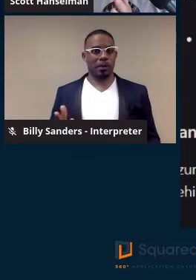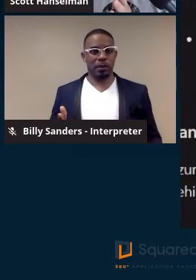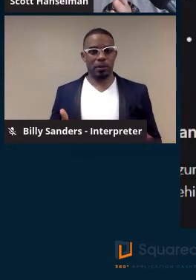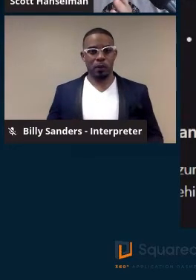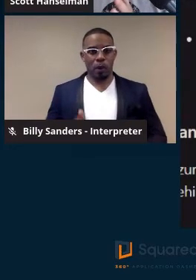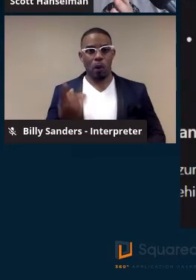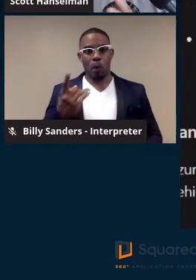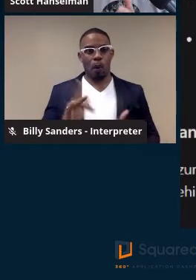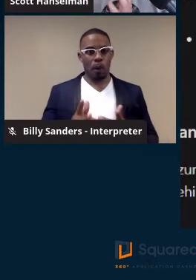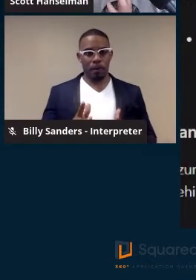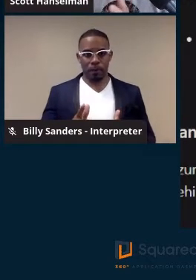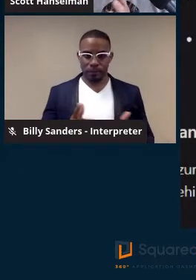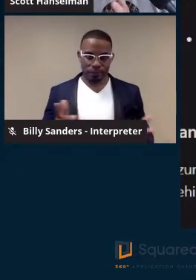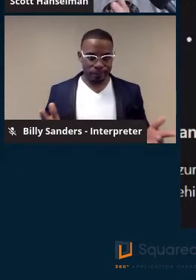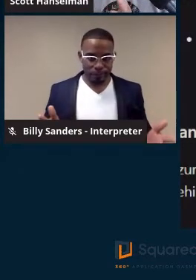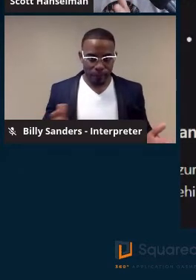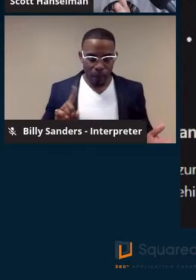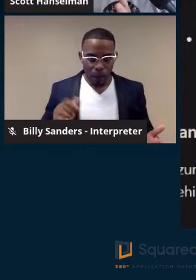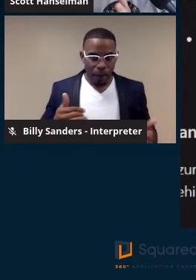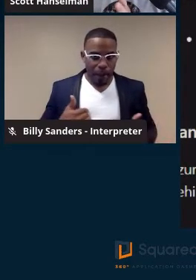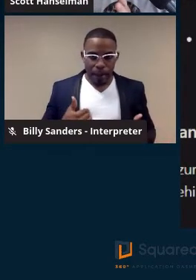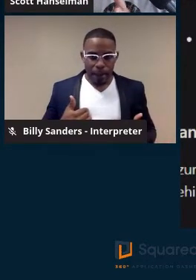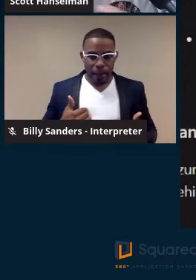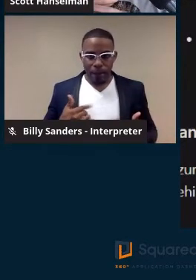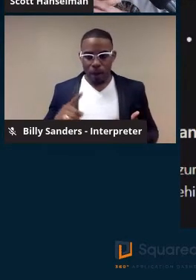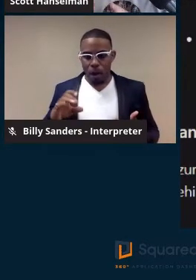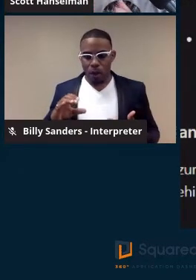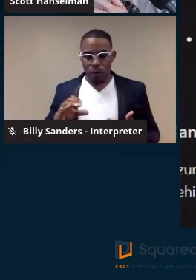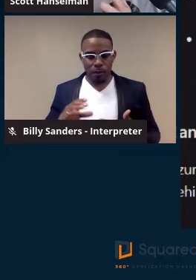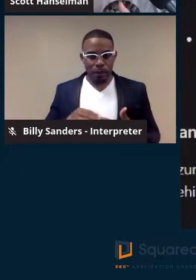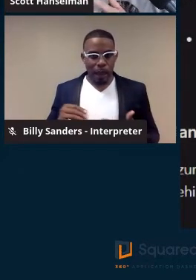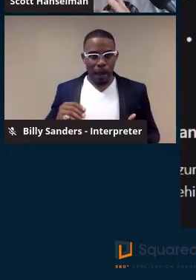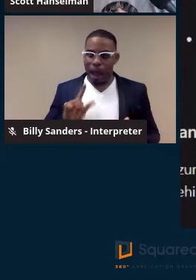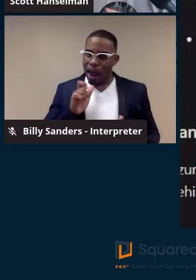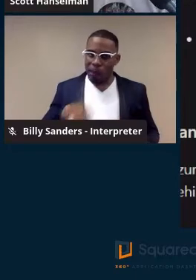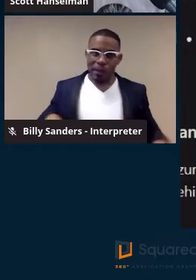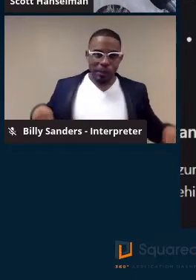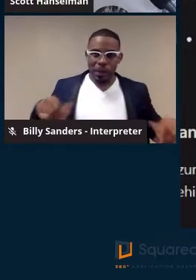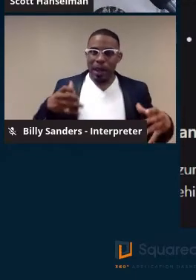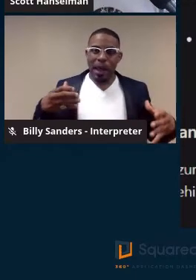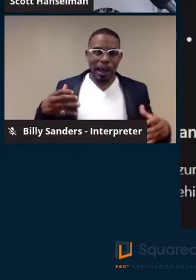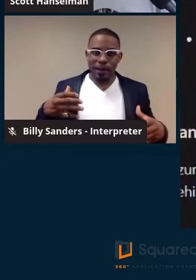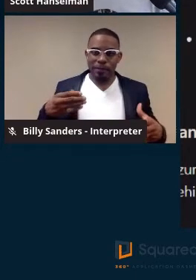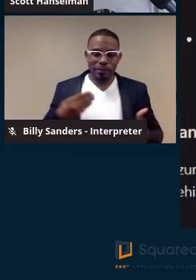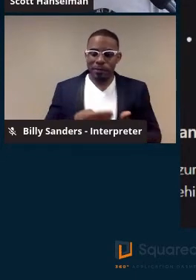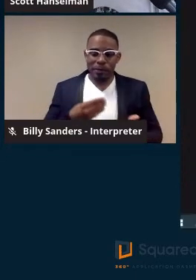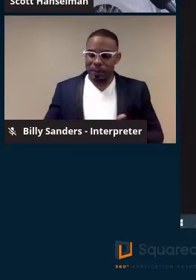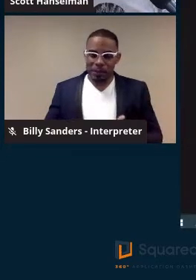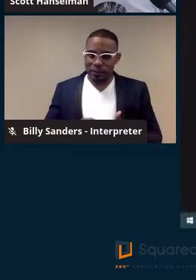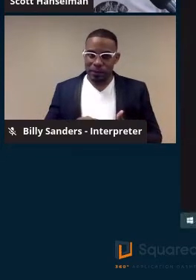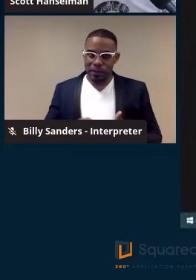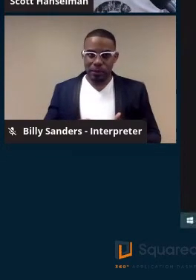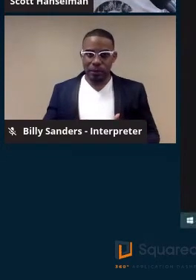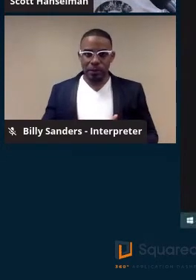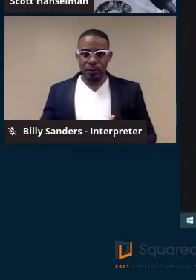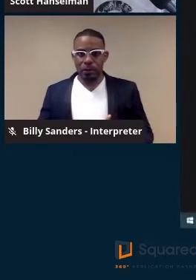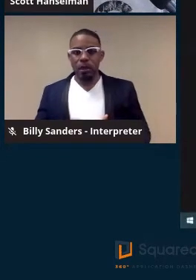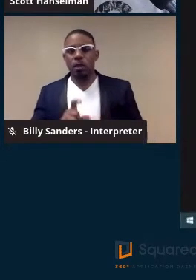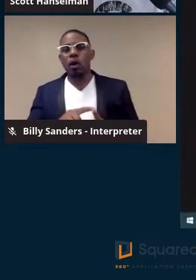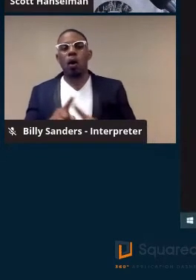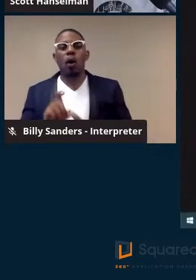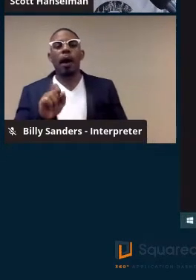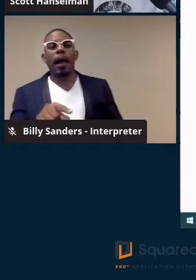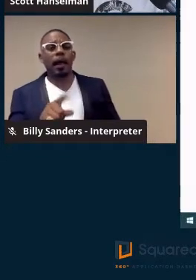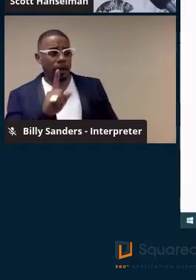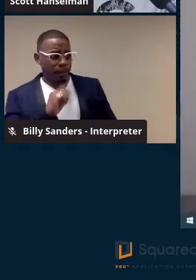one website and I only have $100, I don't want to spend a lot of money here. You're also asking,